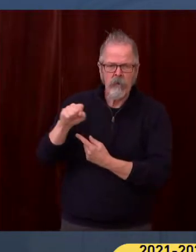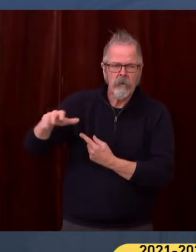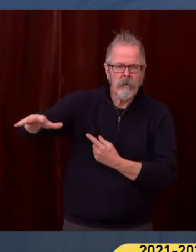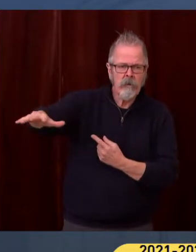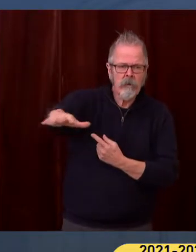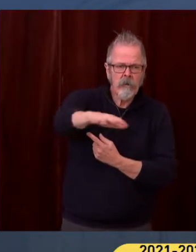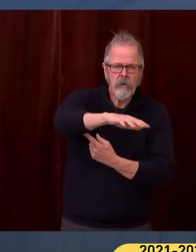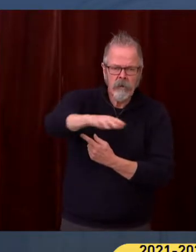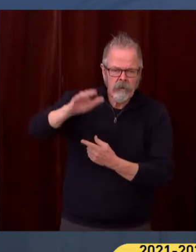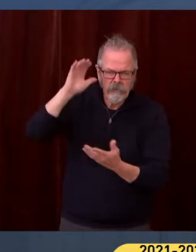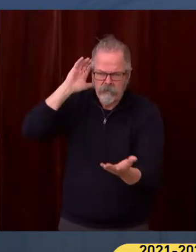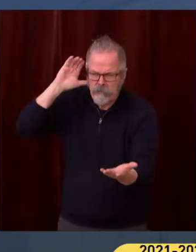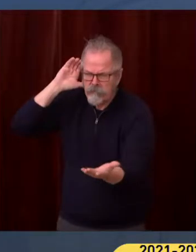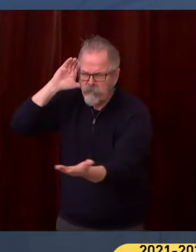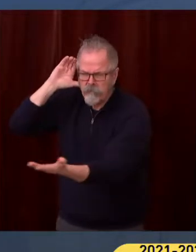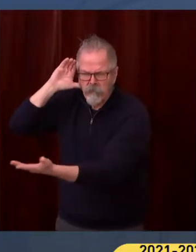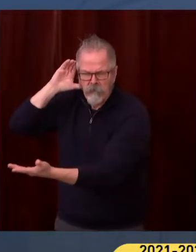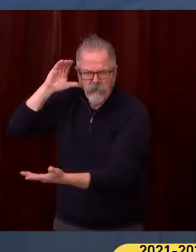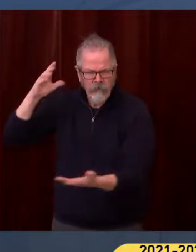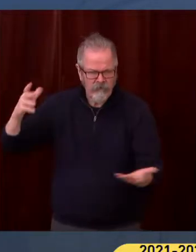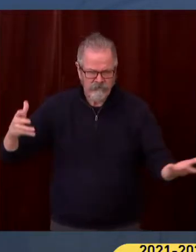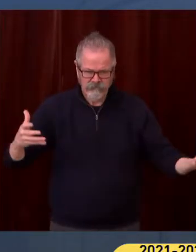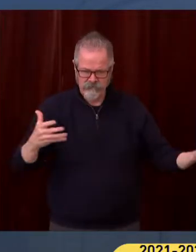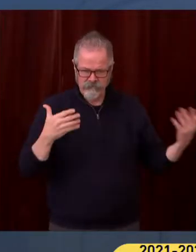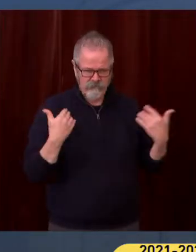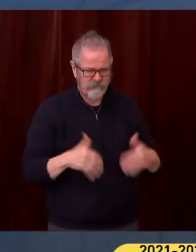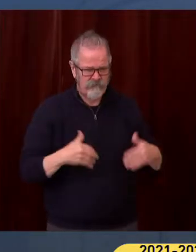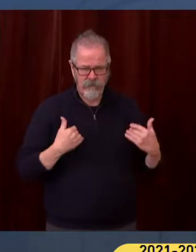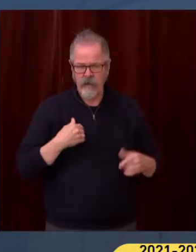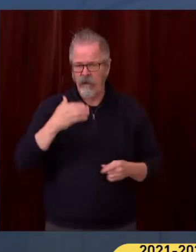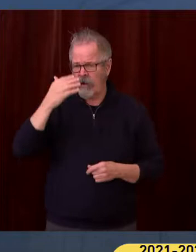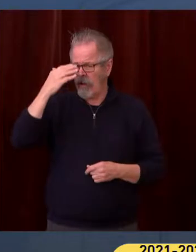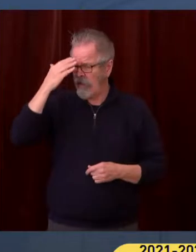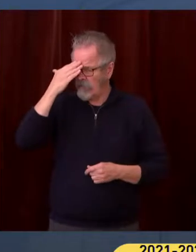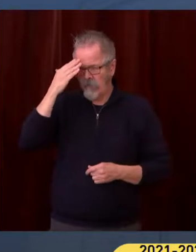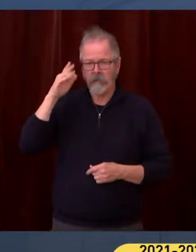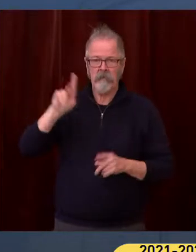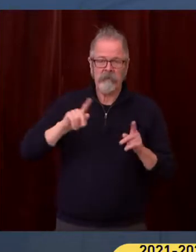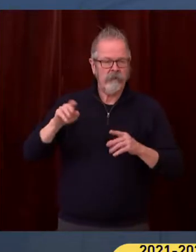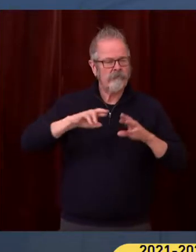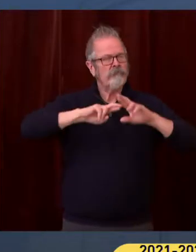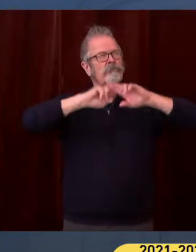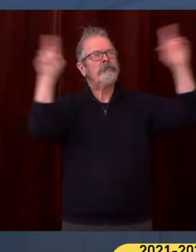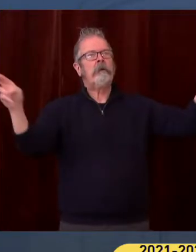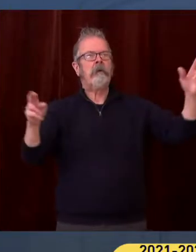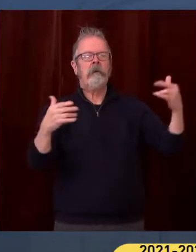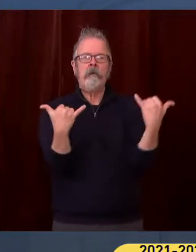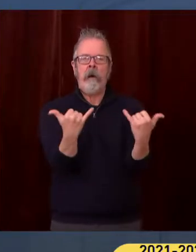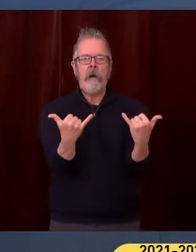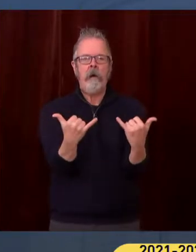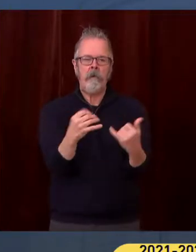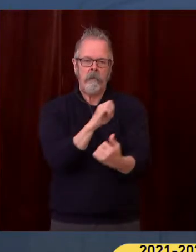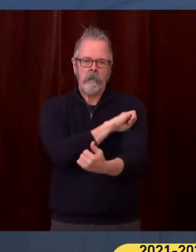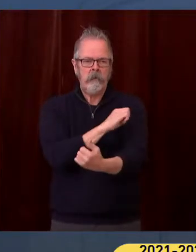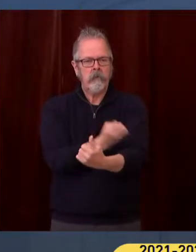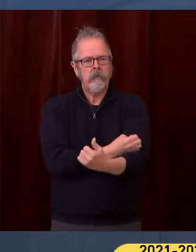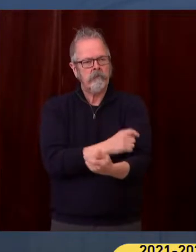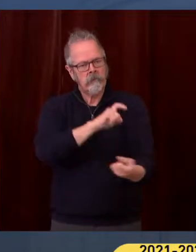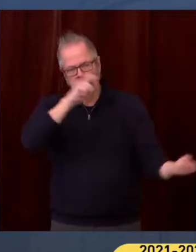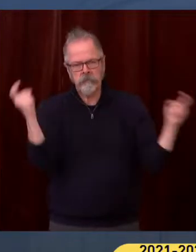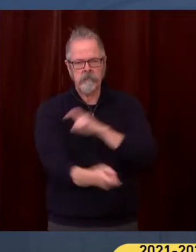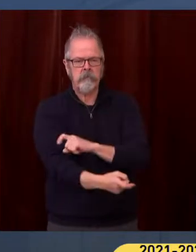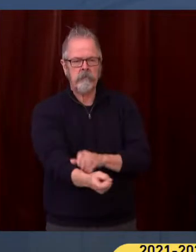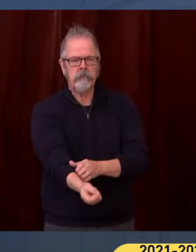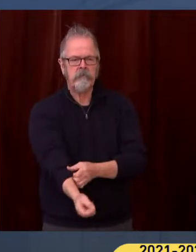well. And I think people are ready to step up to the plate and join our governor in this work. And I think we have the votes to